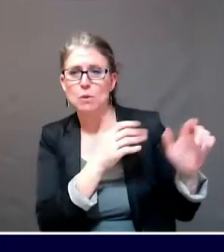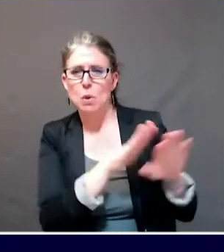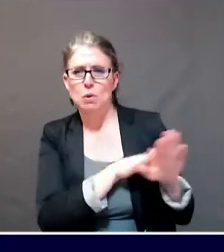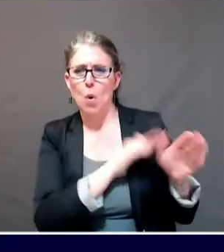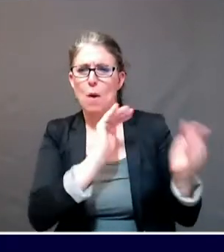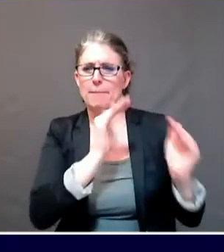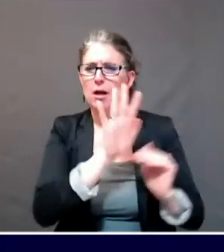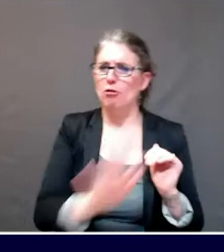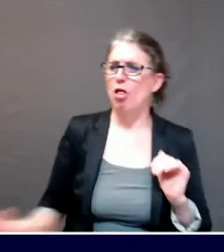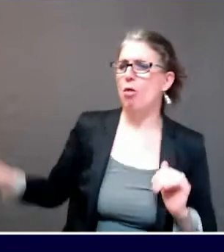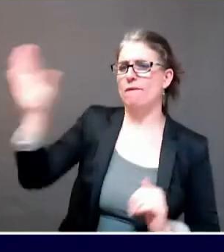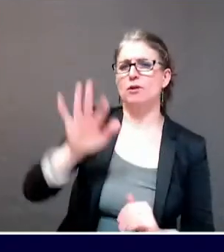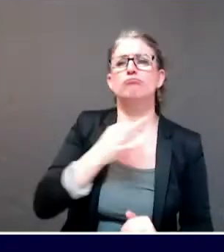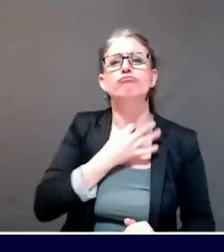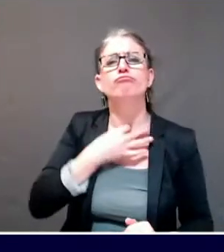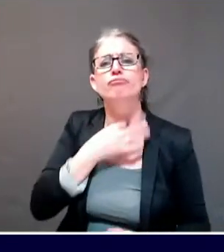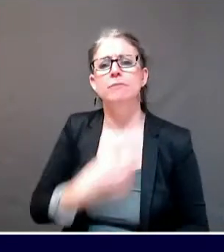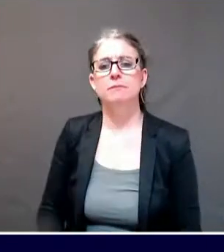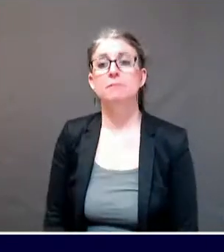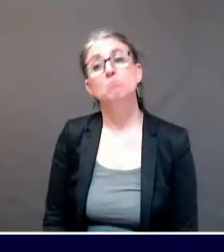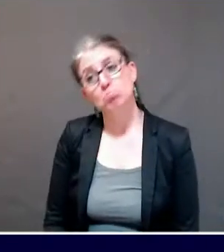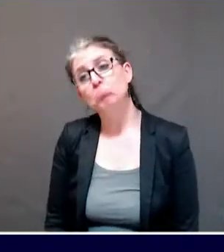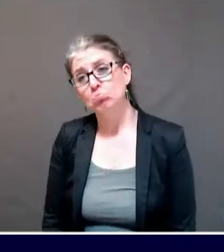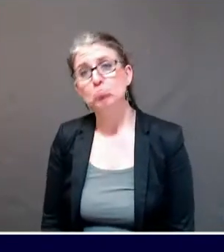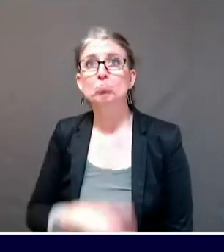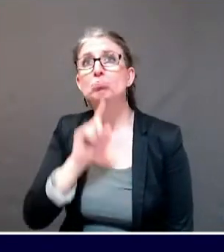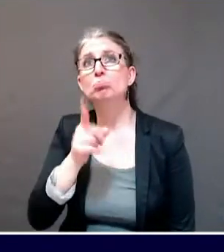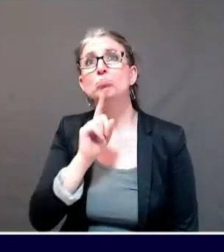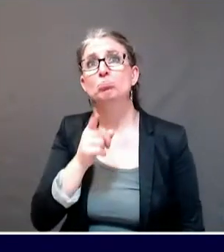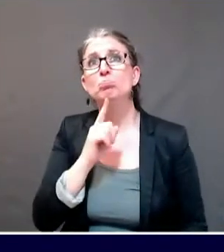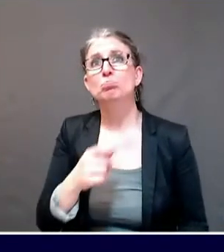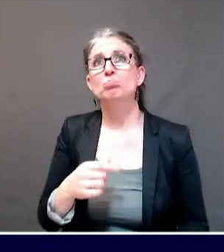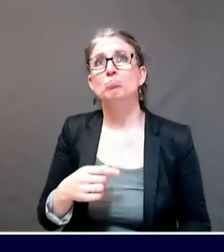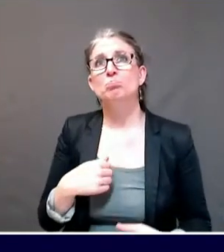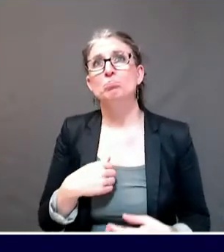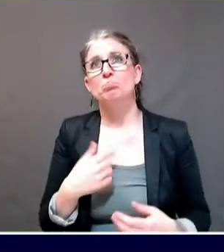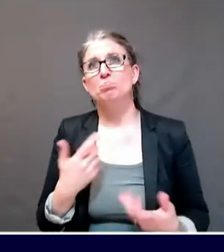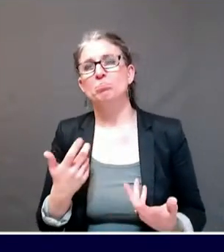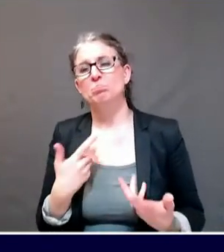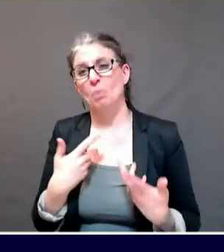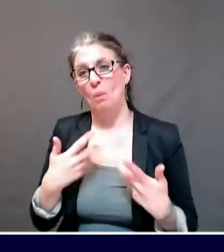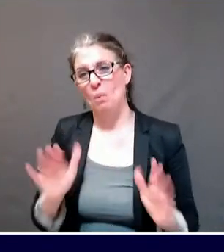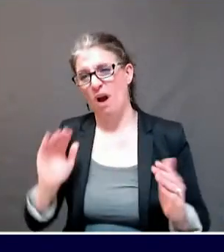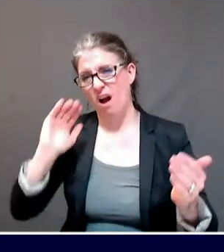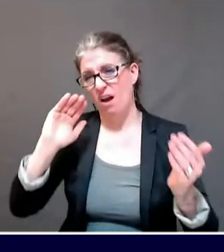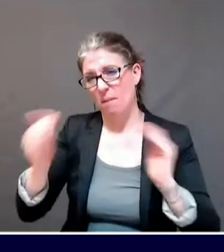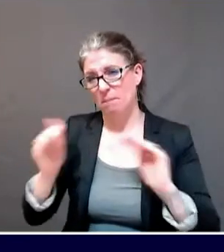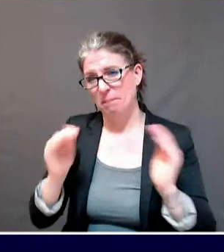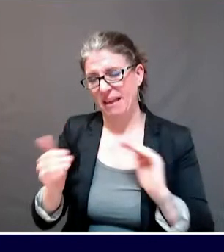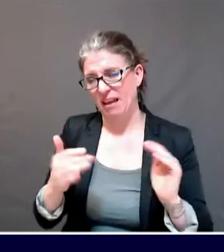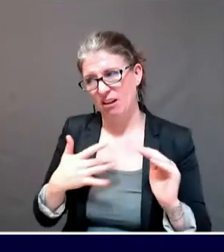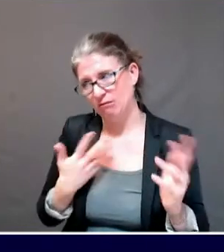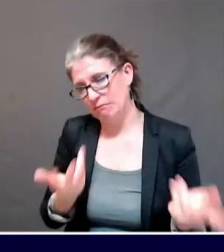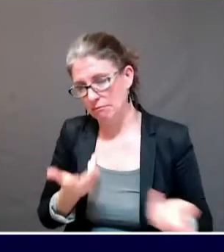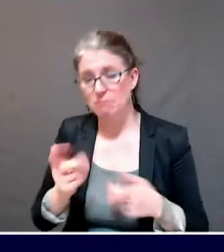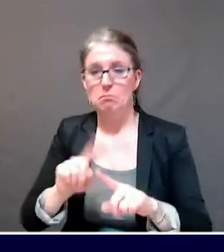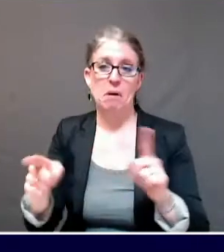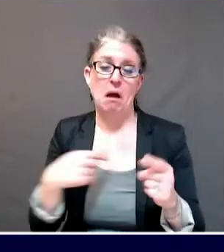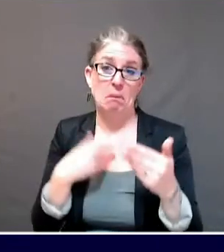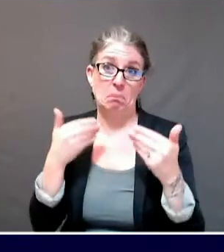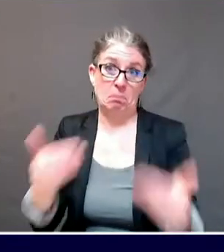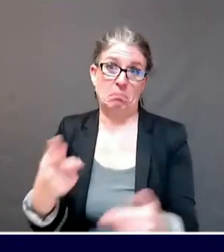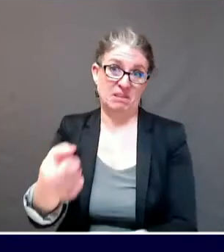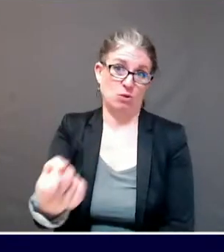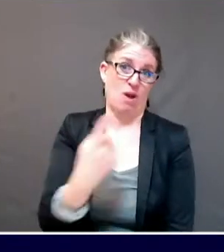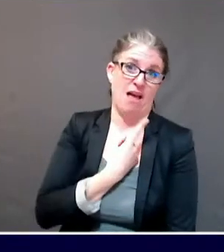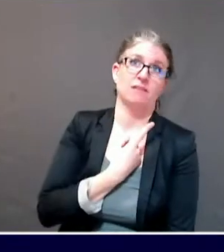state-by-state comparisons, but since you asked, based on data that have been tracked by the US CDC as well as